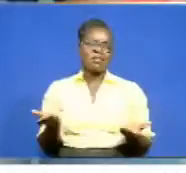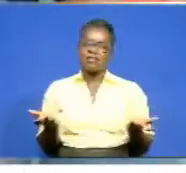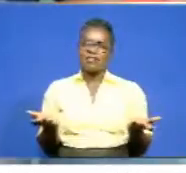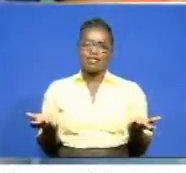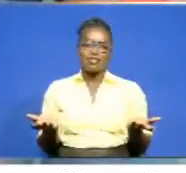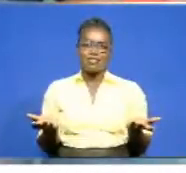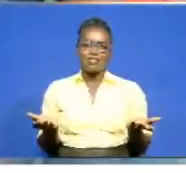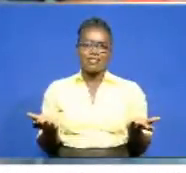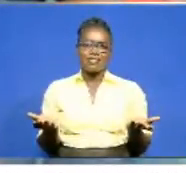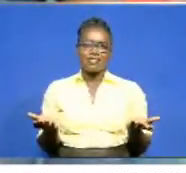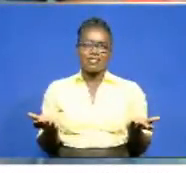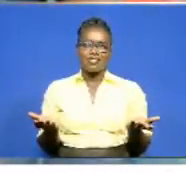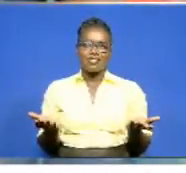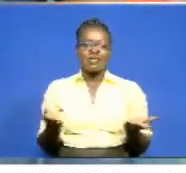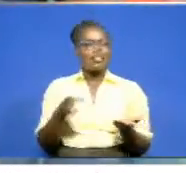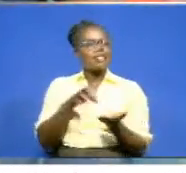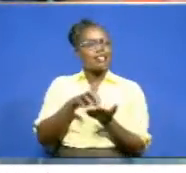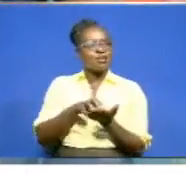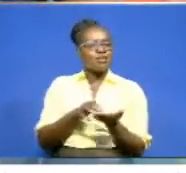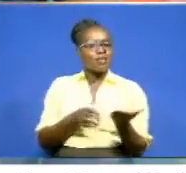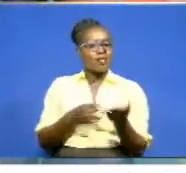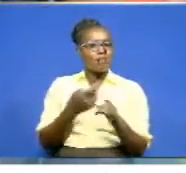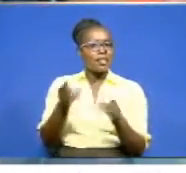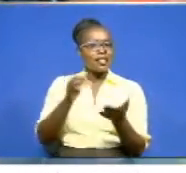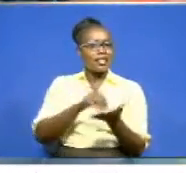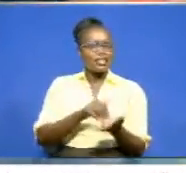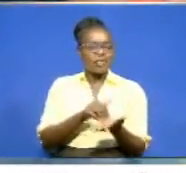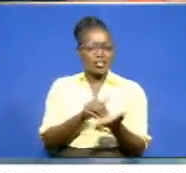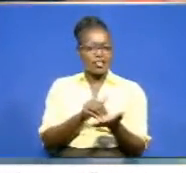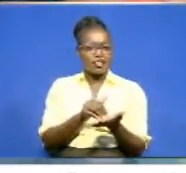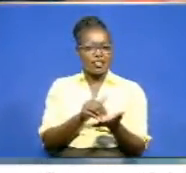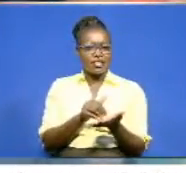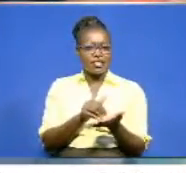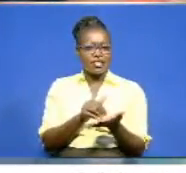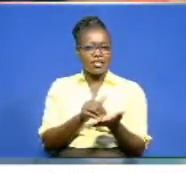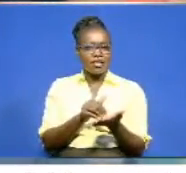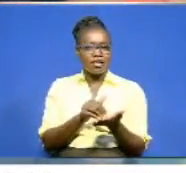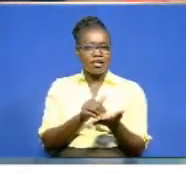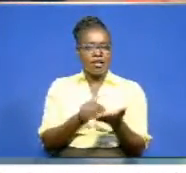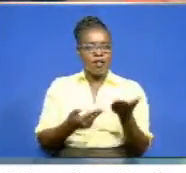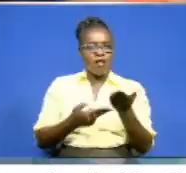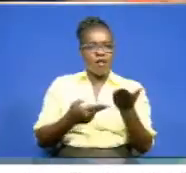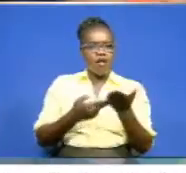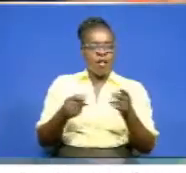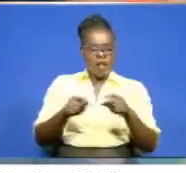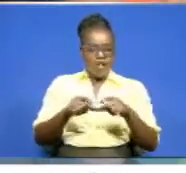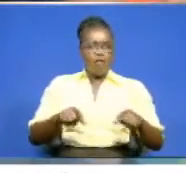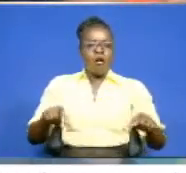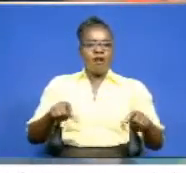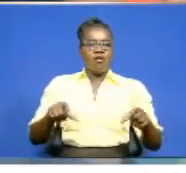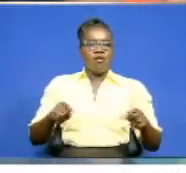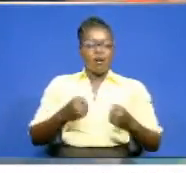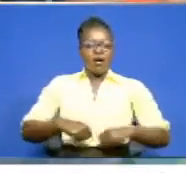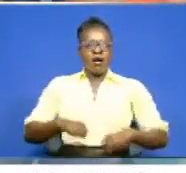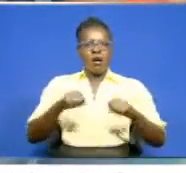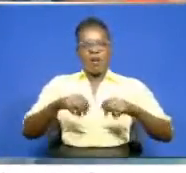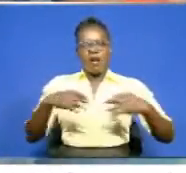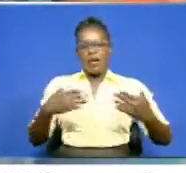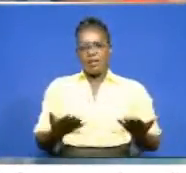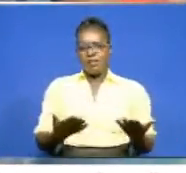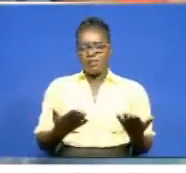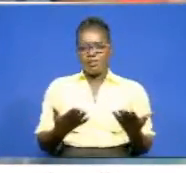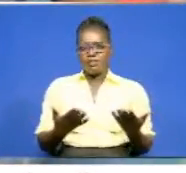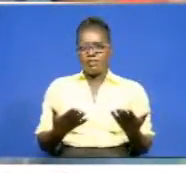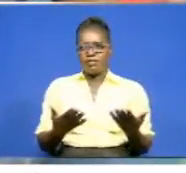how it feels like in that situation. But then again, let's get back to, let's talk about the technical bench. How do you think they're able to make that